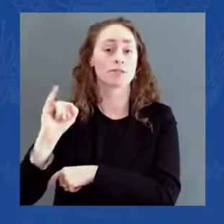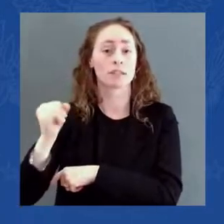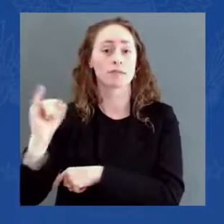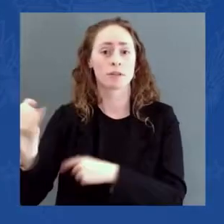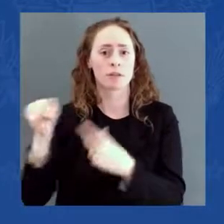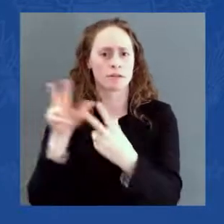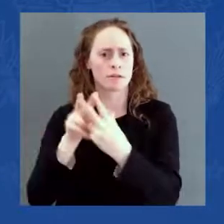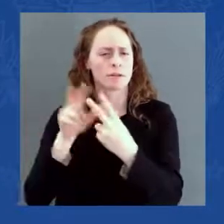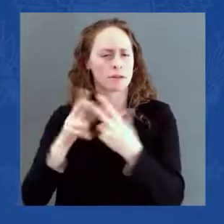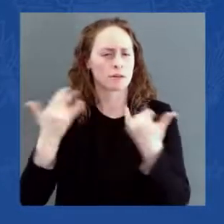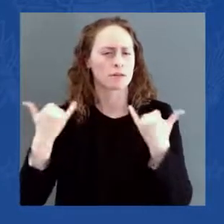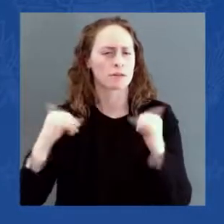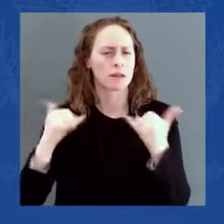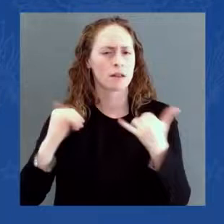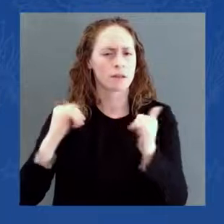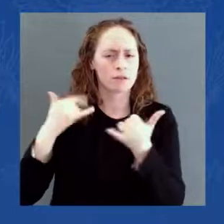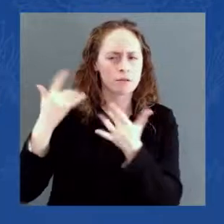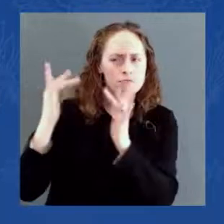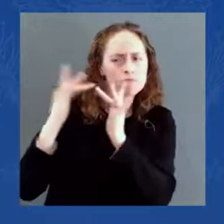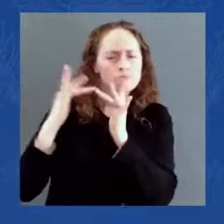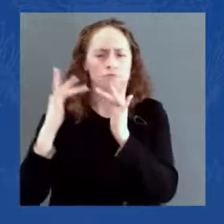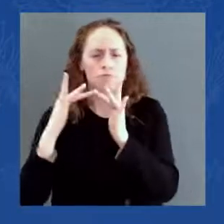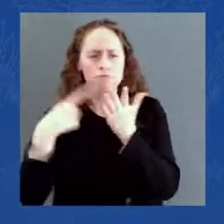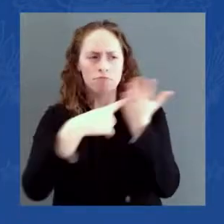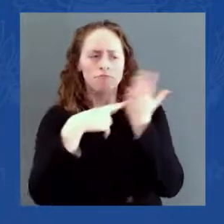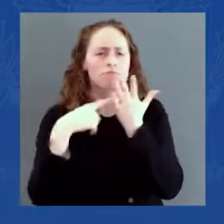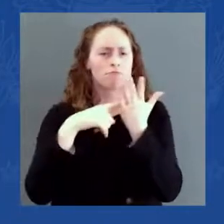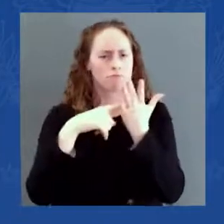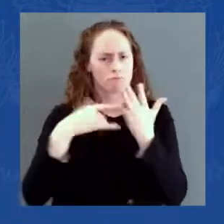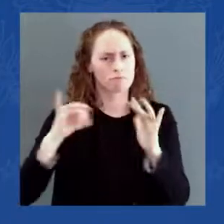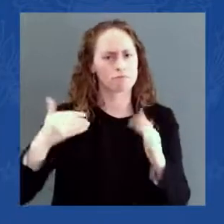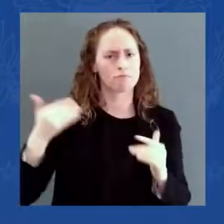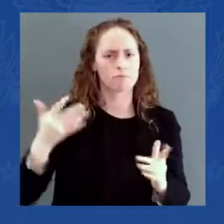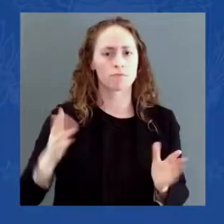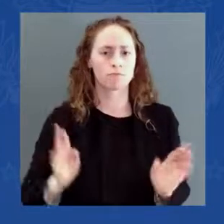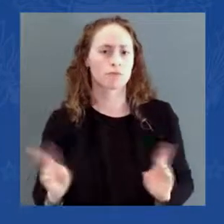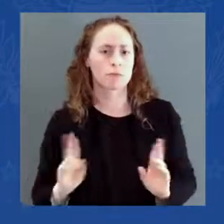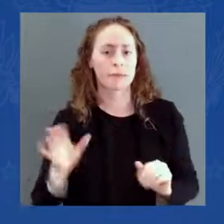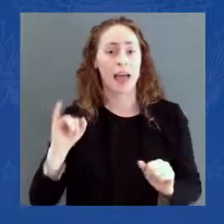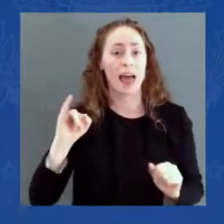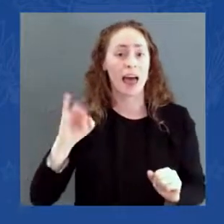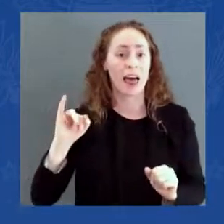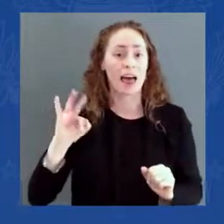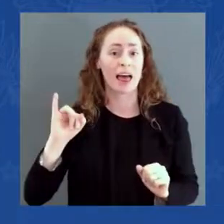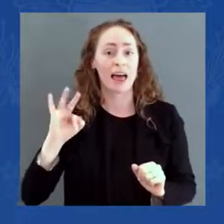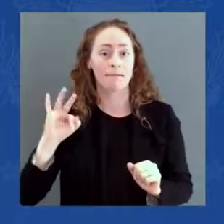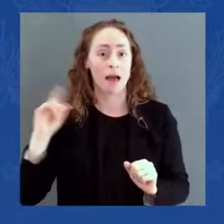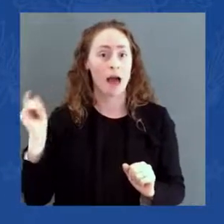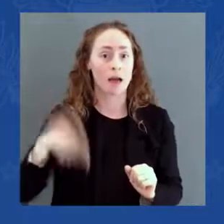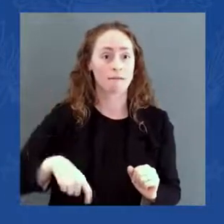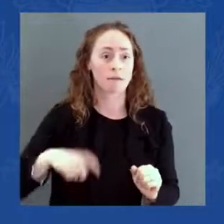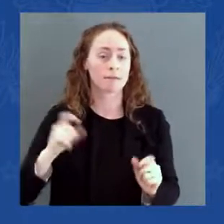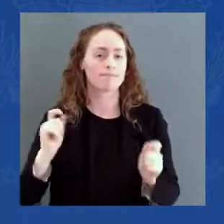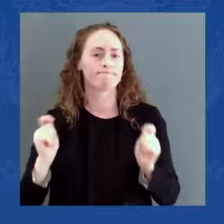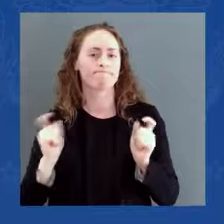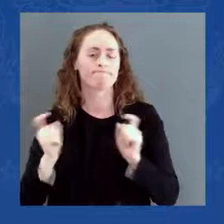process available without cutting corners for safety to get such vaccines